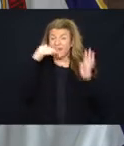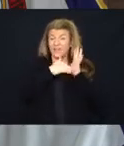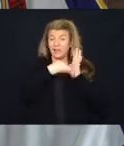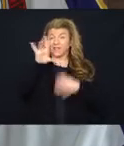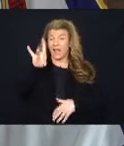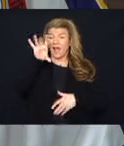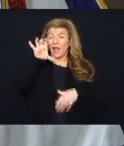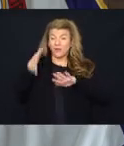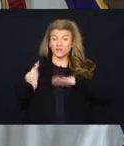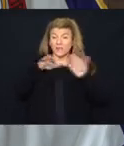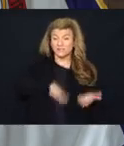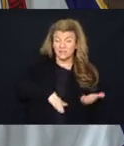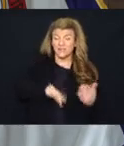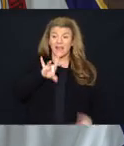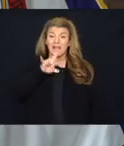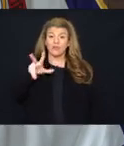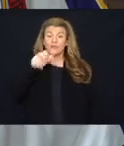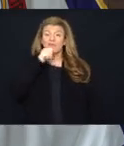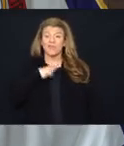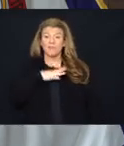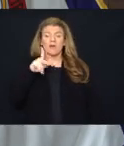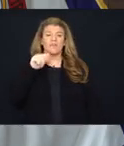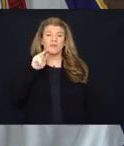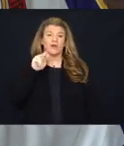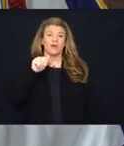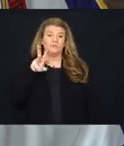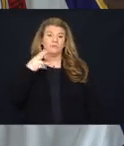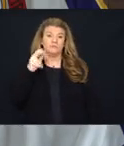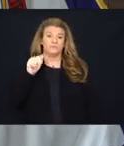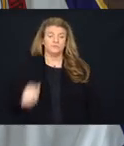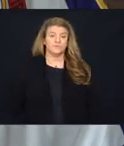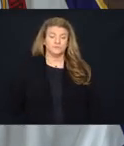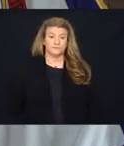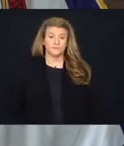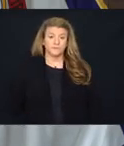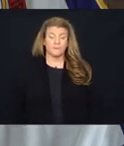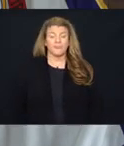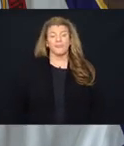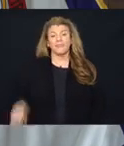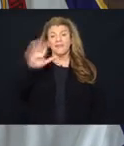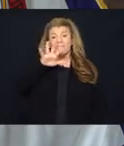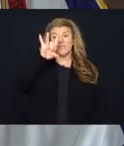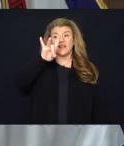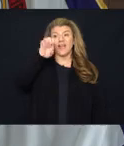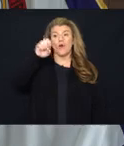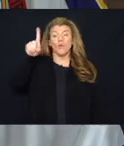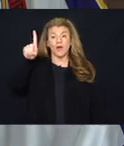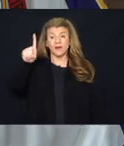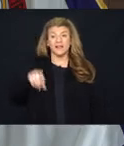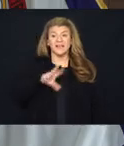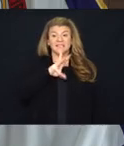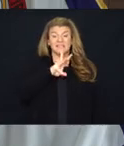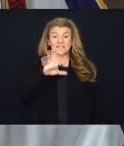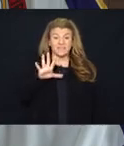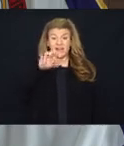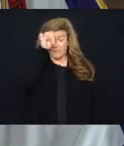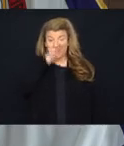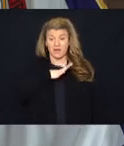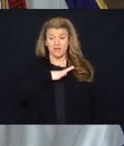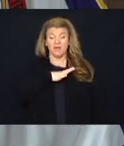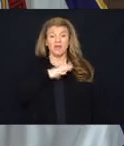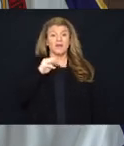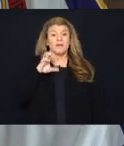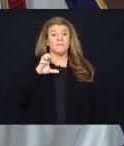5,800 deaths is an 83-year-old female from Kanawha County. The 5,801st death, a 65-year-old male